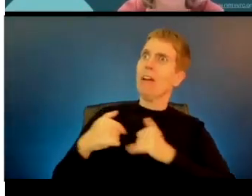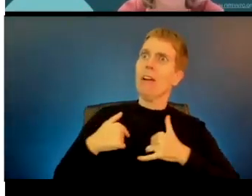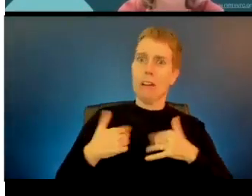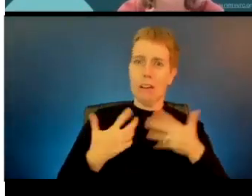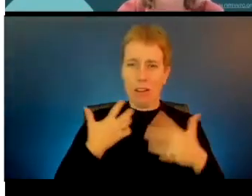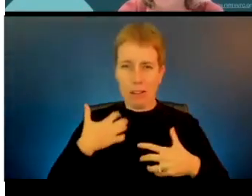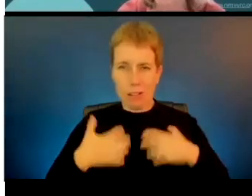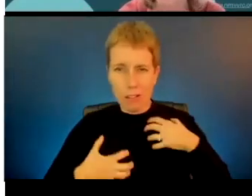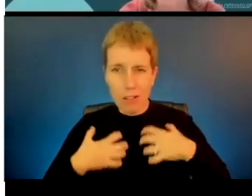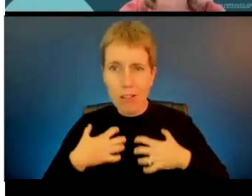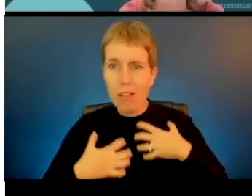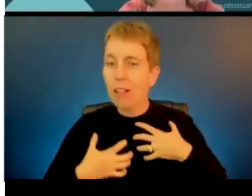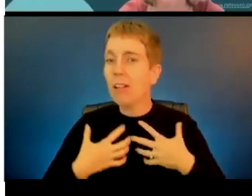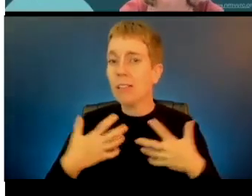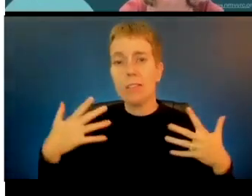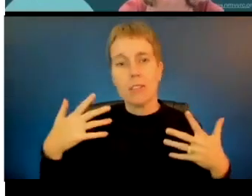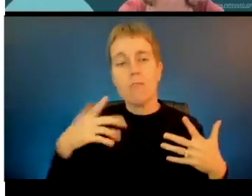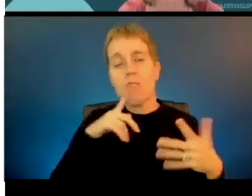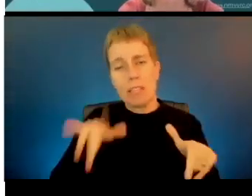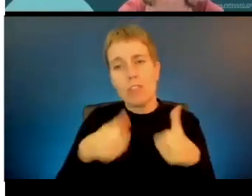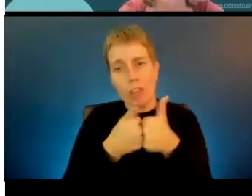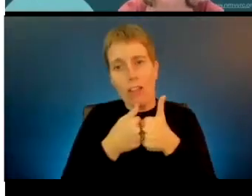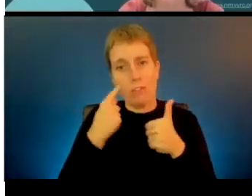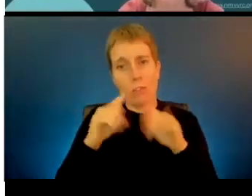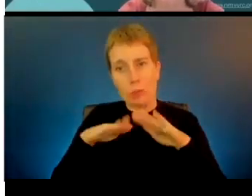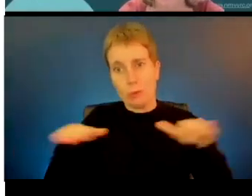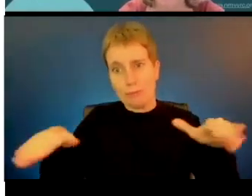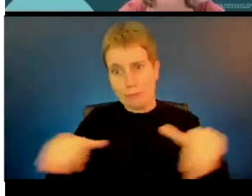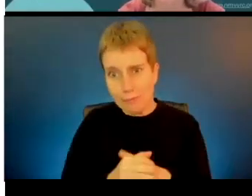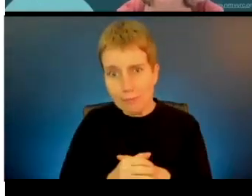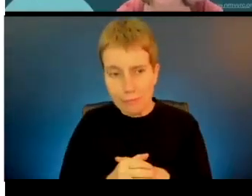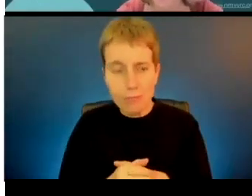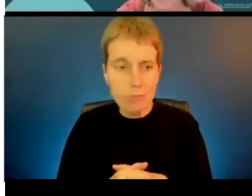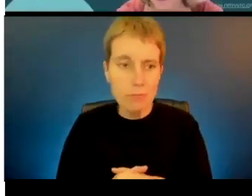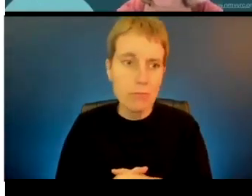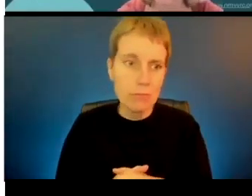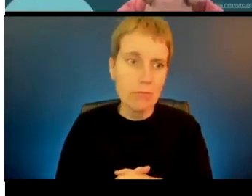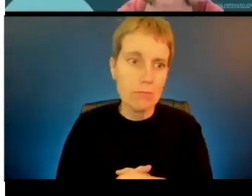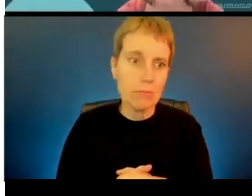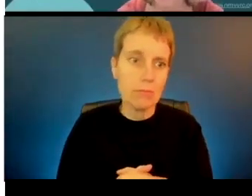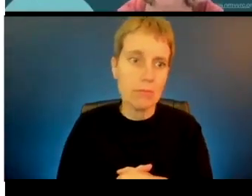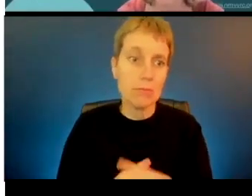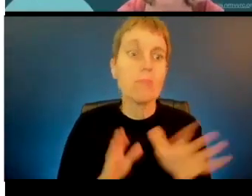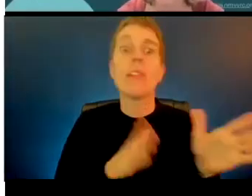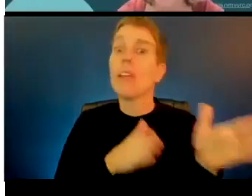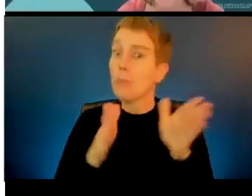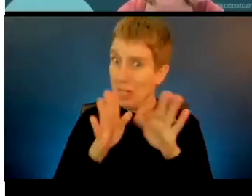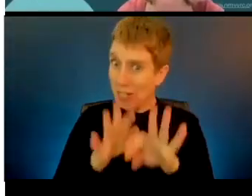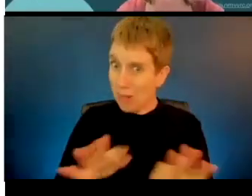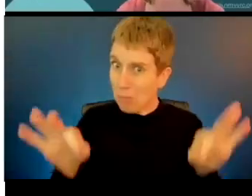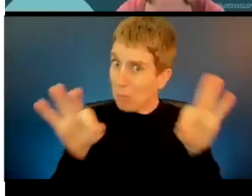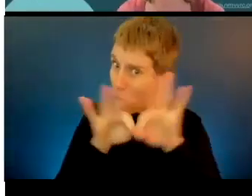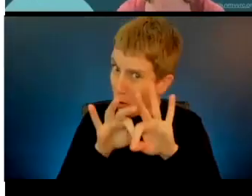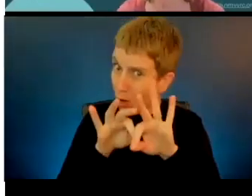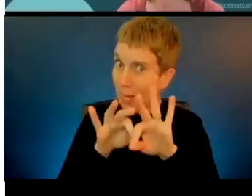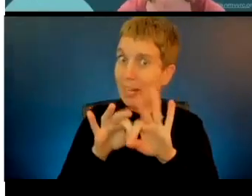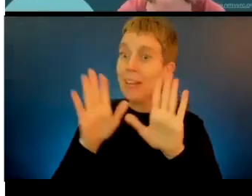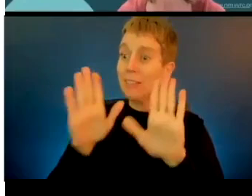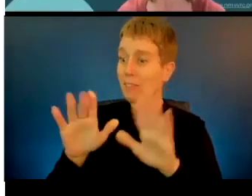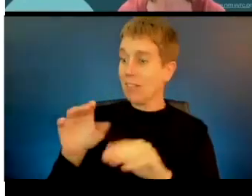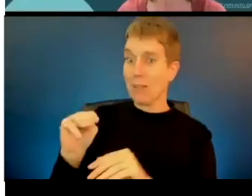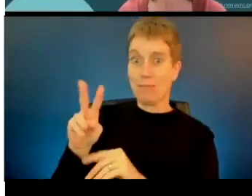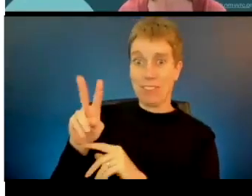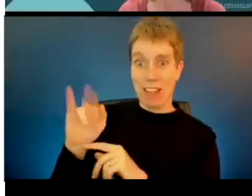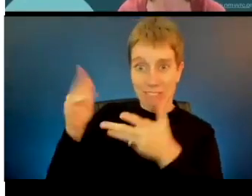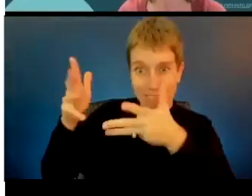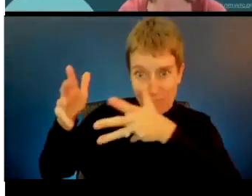kids. Very, very important is that the way a caregiver responds to an event has an